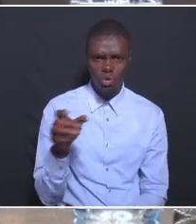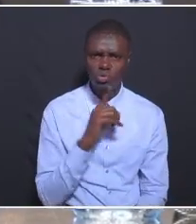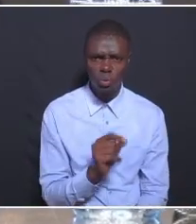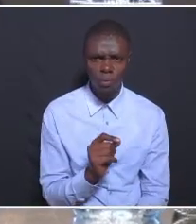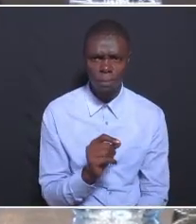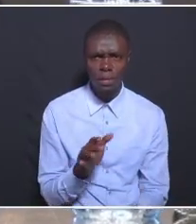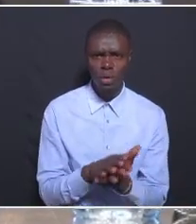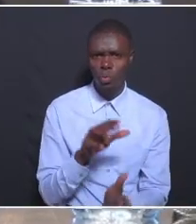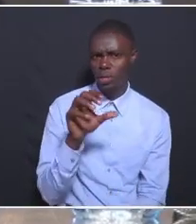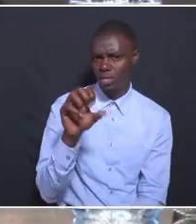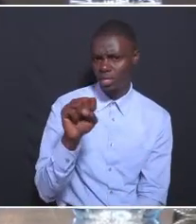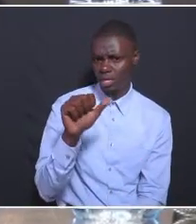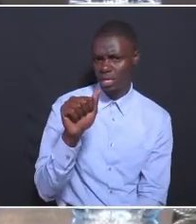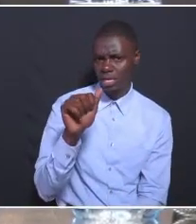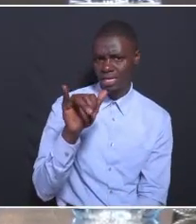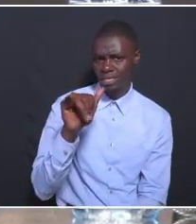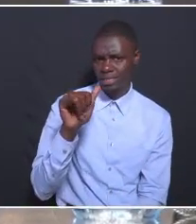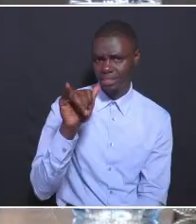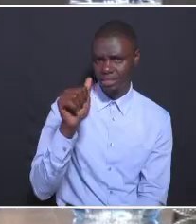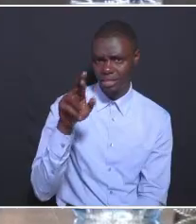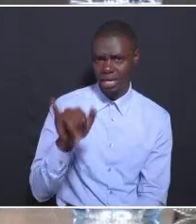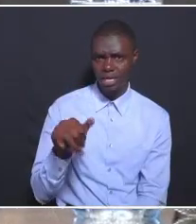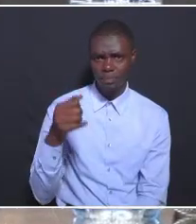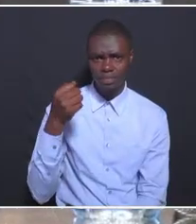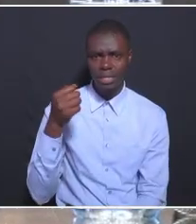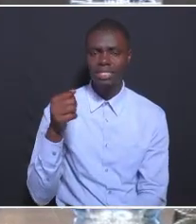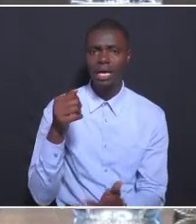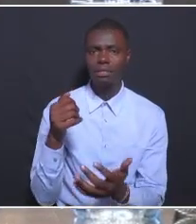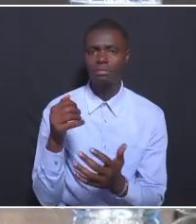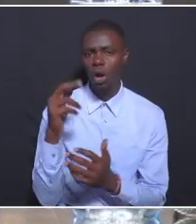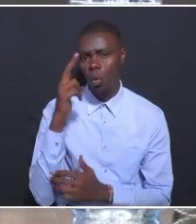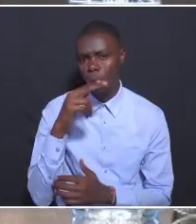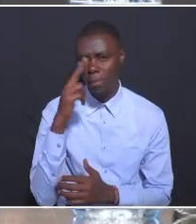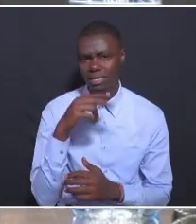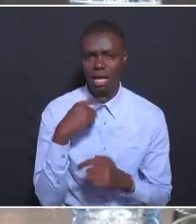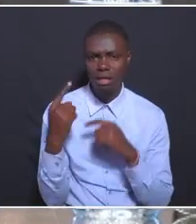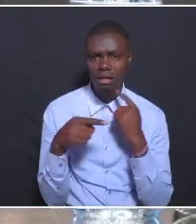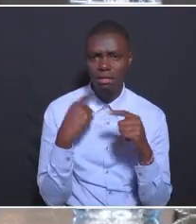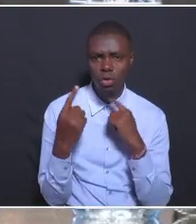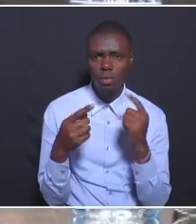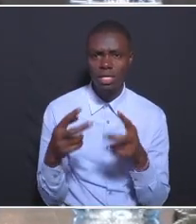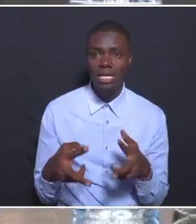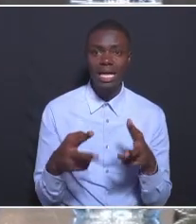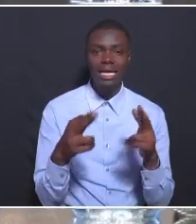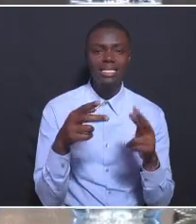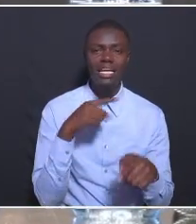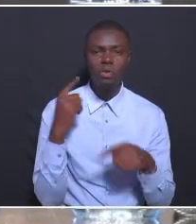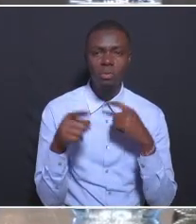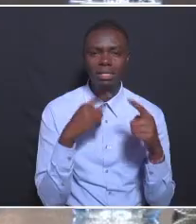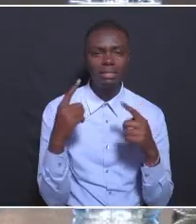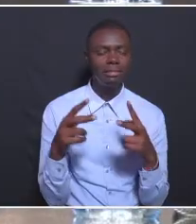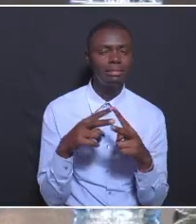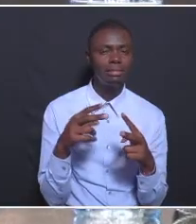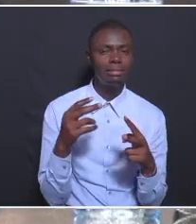with Sayari, it's an audience film, it's a comedy, and editing comedies